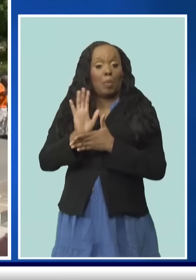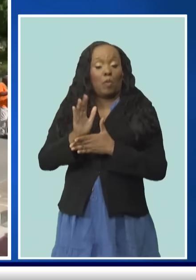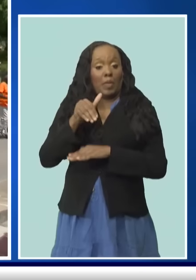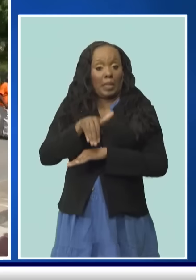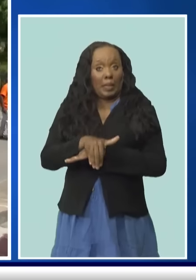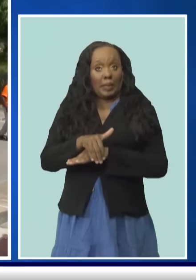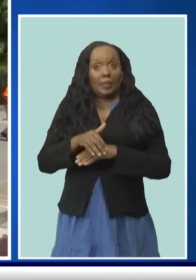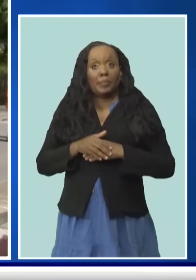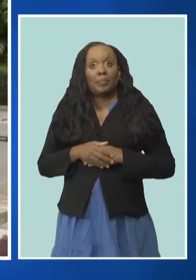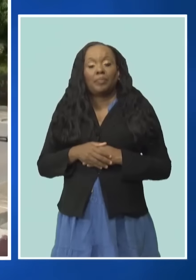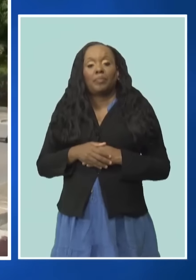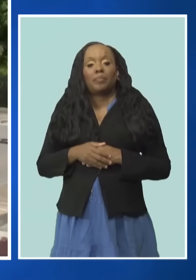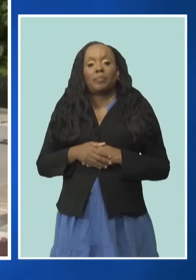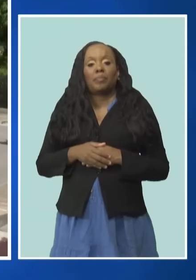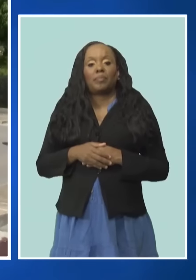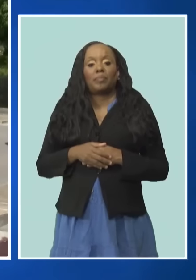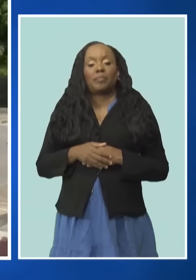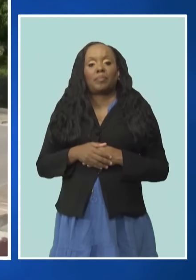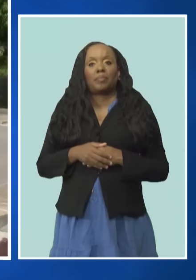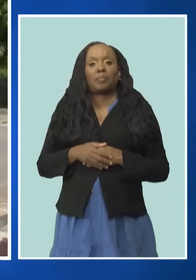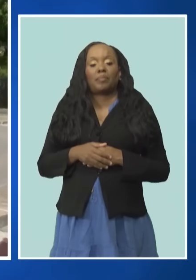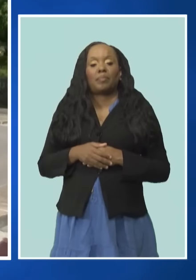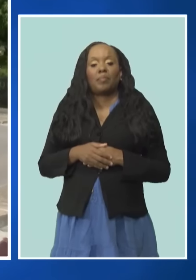day, Sandals